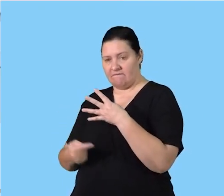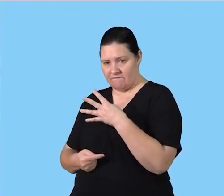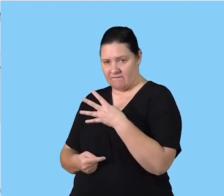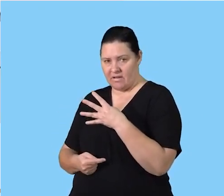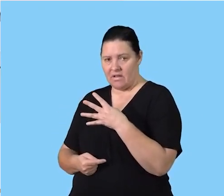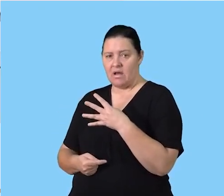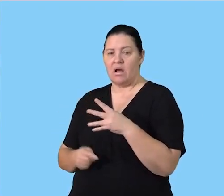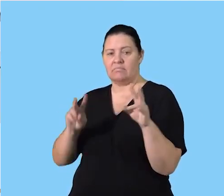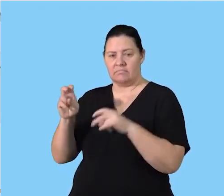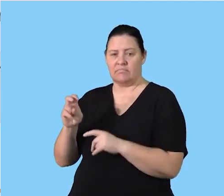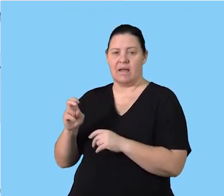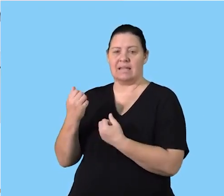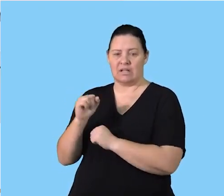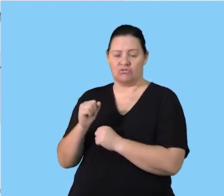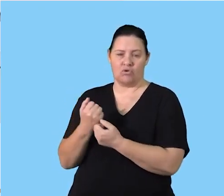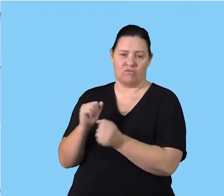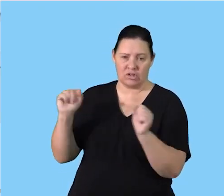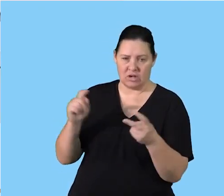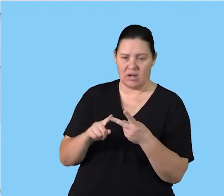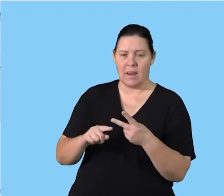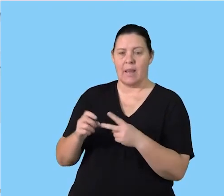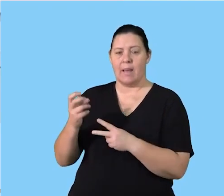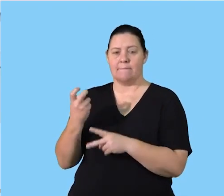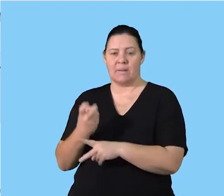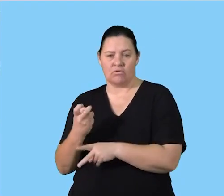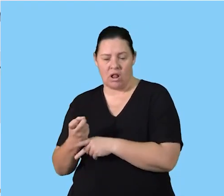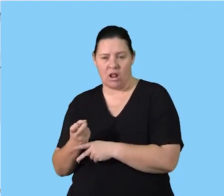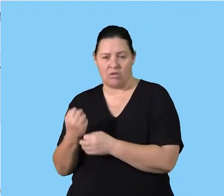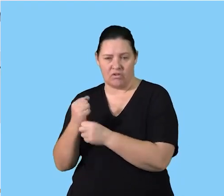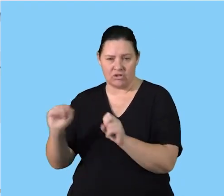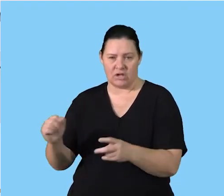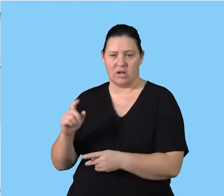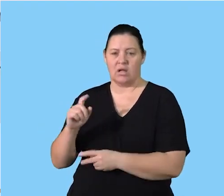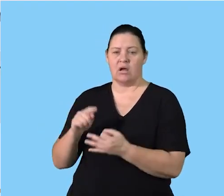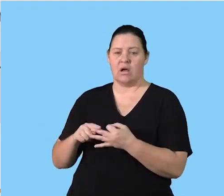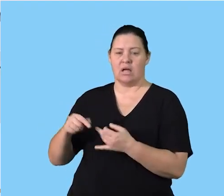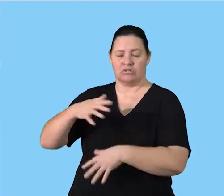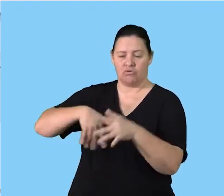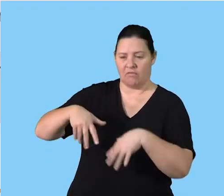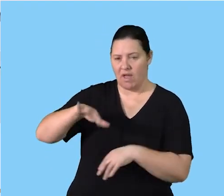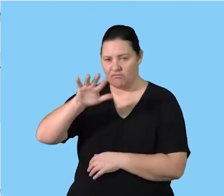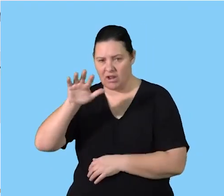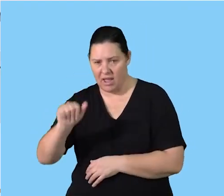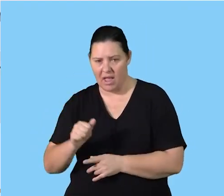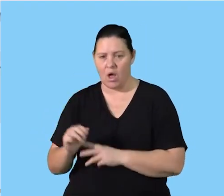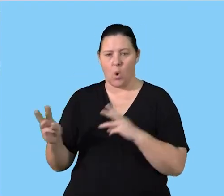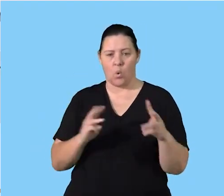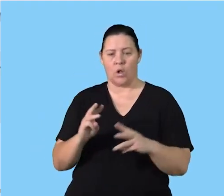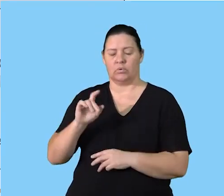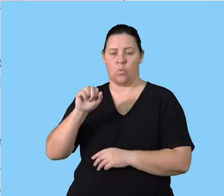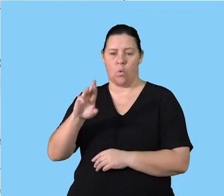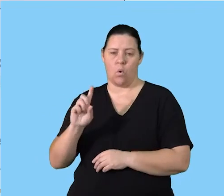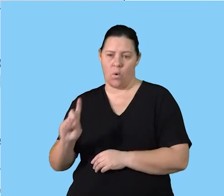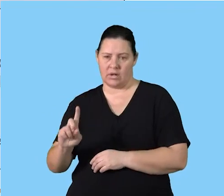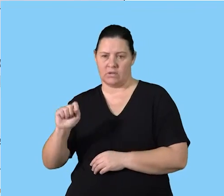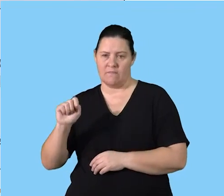well, with the Industrial Revolution in term 1, Mineral Revolution in term 2, Scramble for Africa, and the World War I in